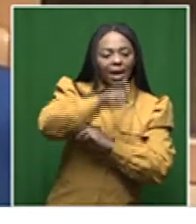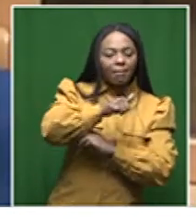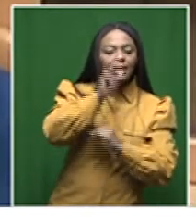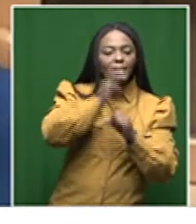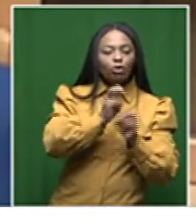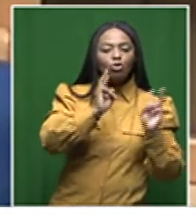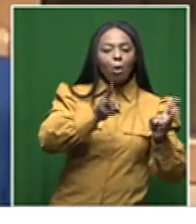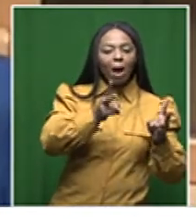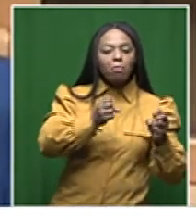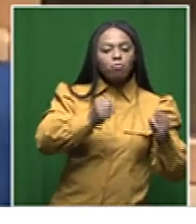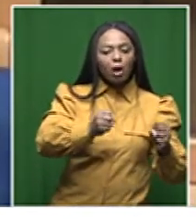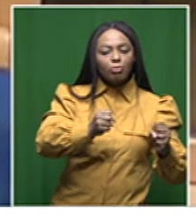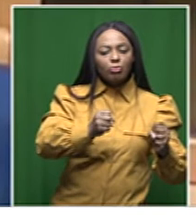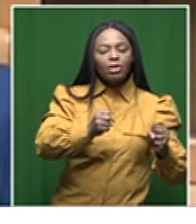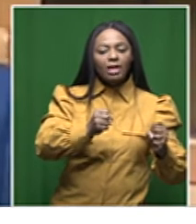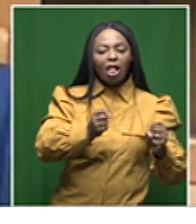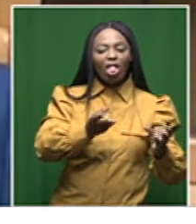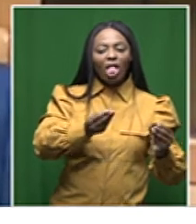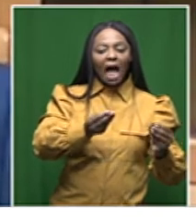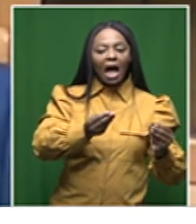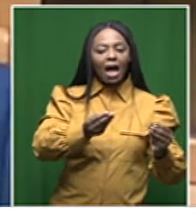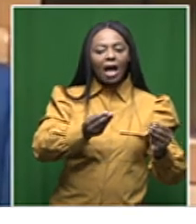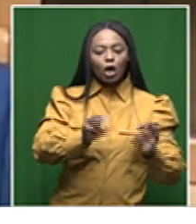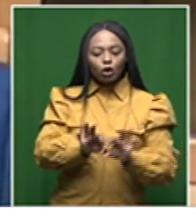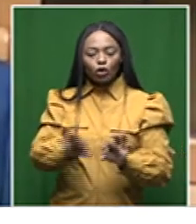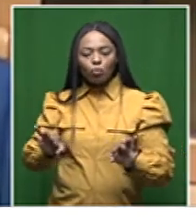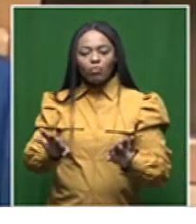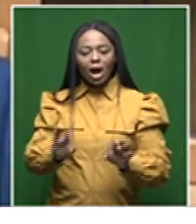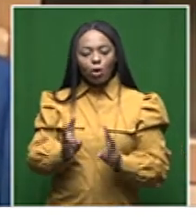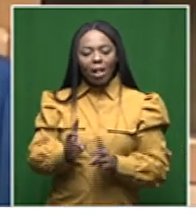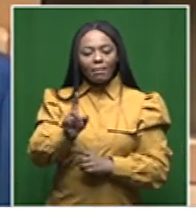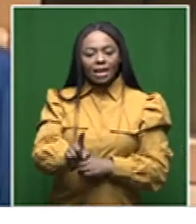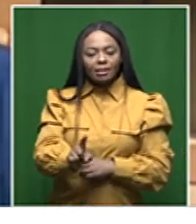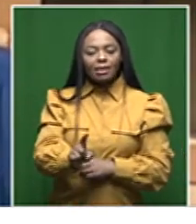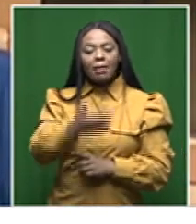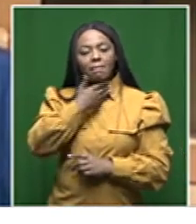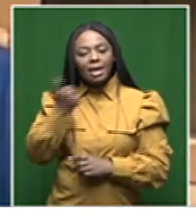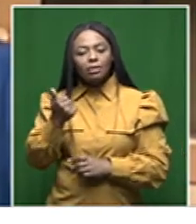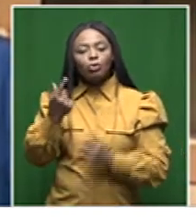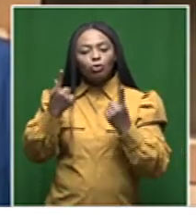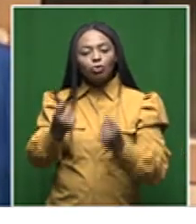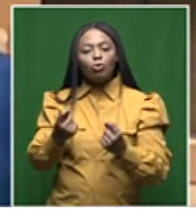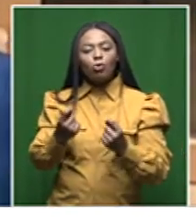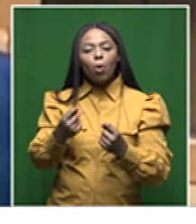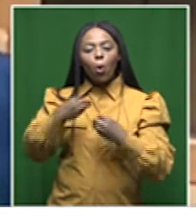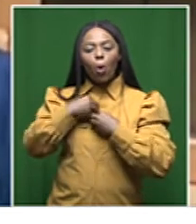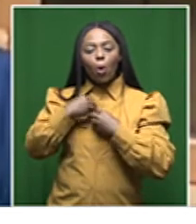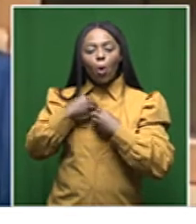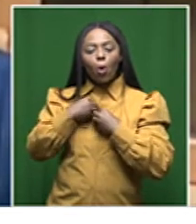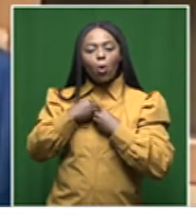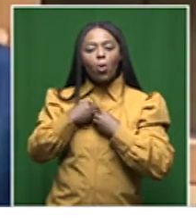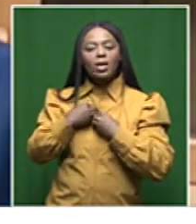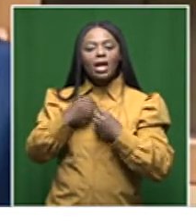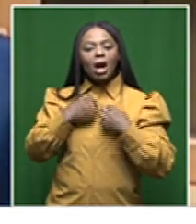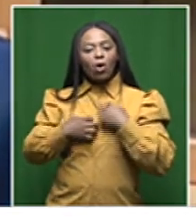The tubes are not a problem. The eggs is not an issue at that particular time. It is probably best to do that method in your own convenience, as